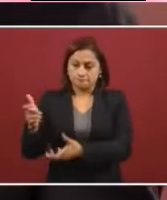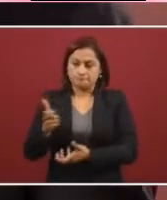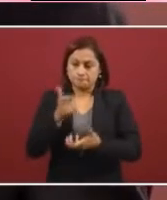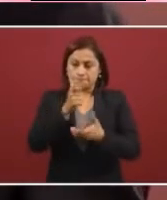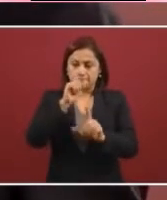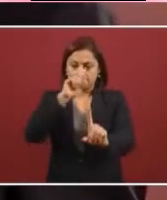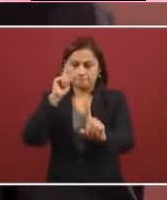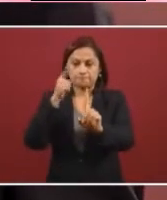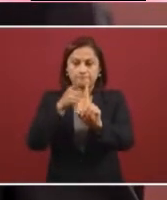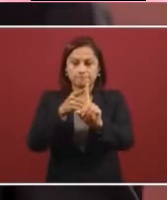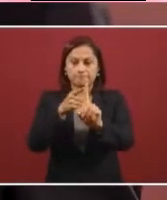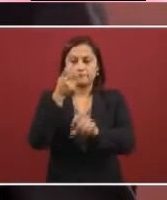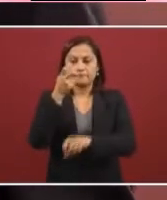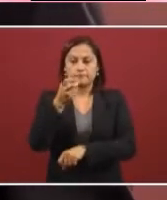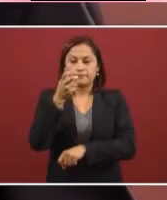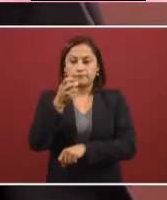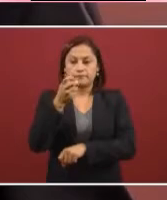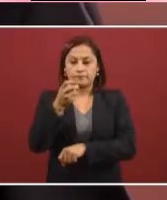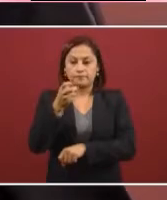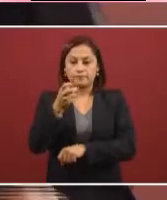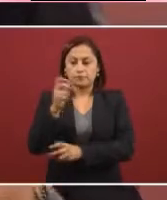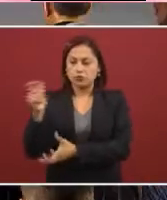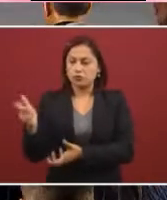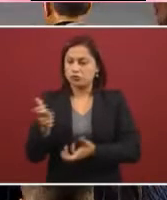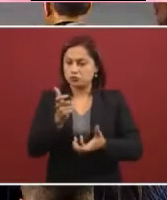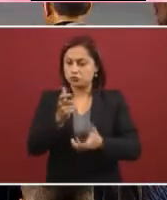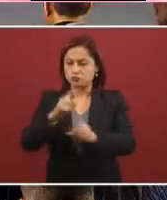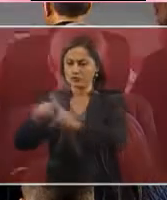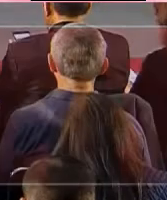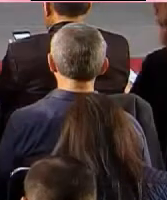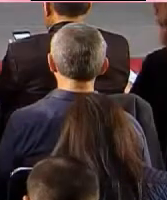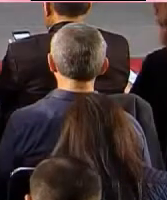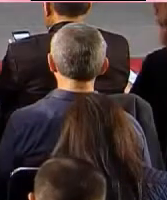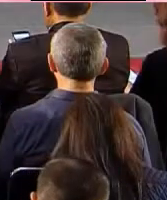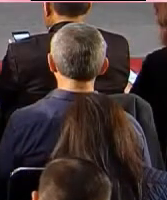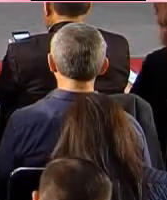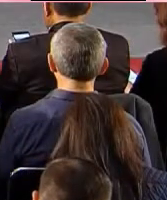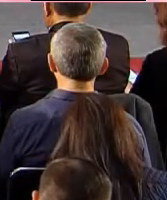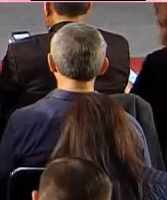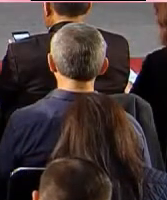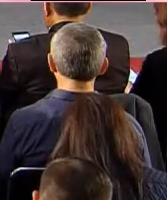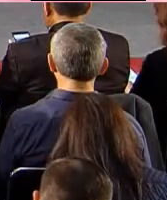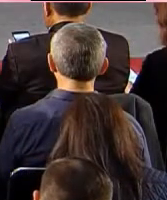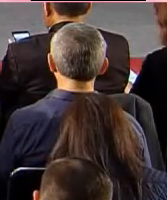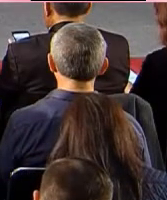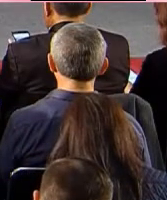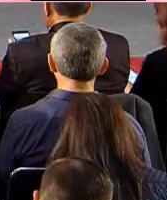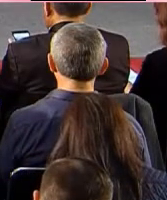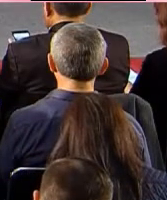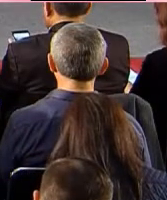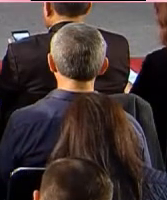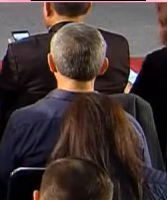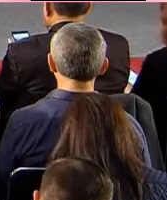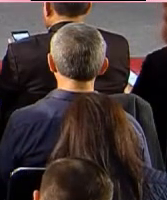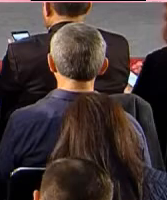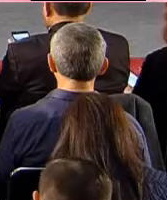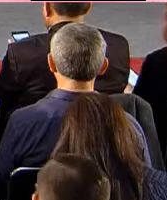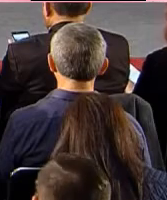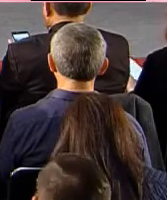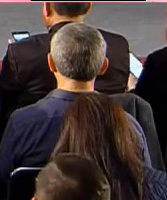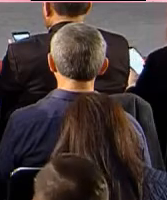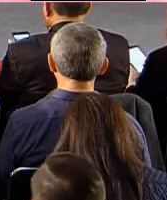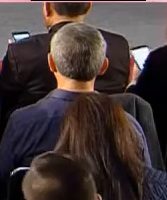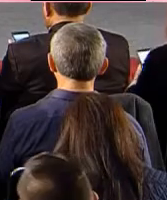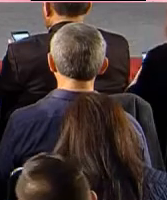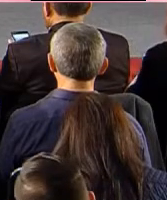destination that it has. That most of those resources will go to. A small percentage will